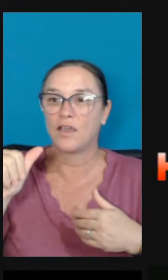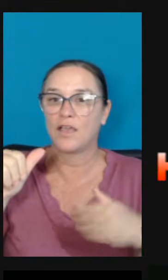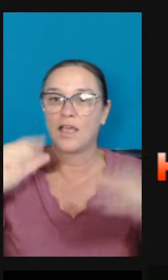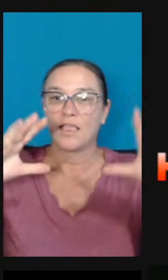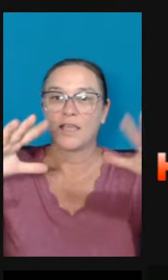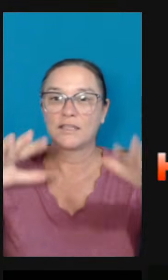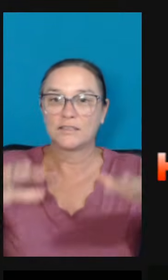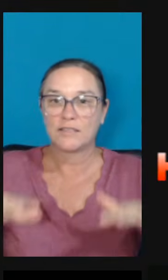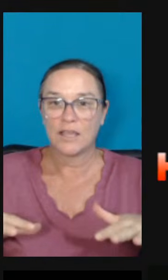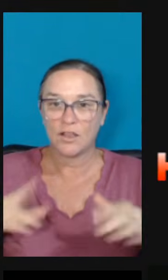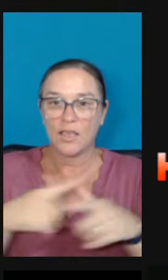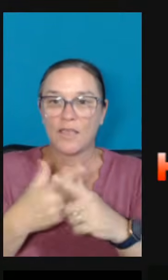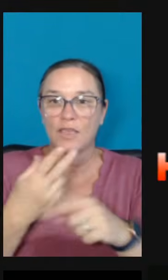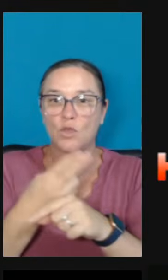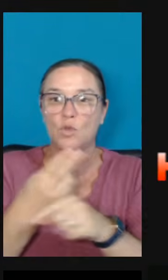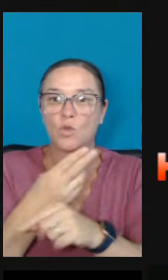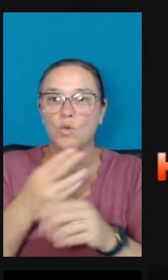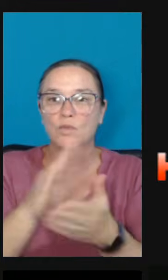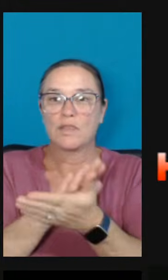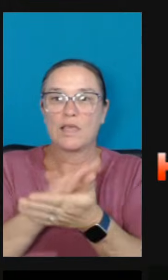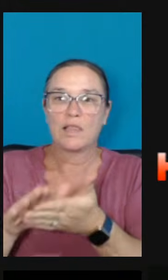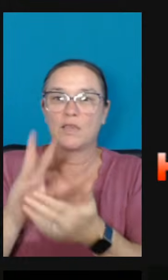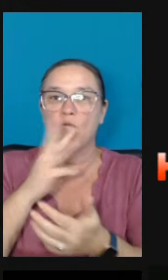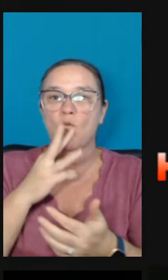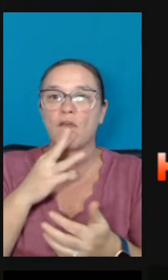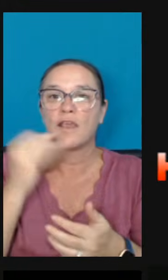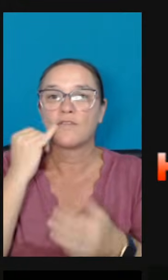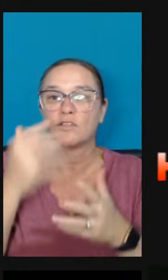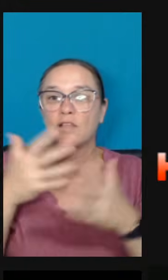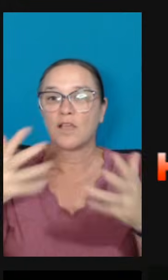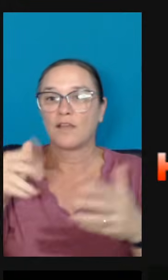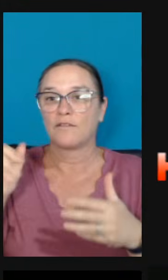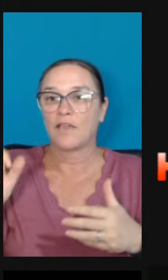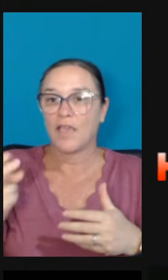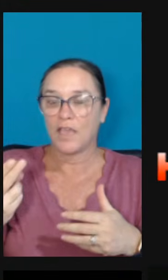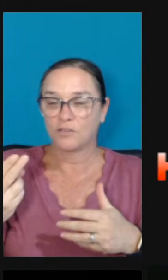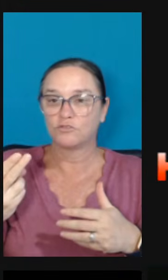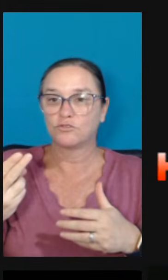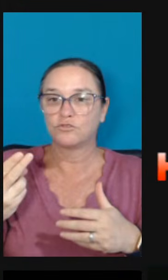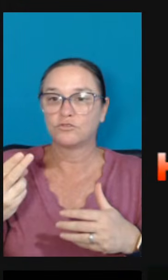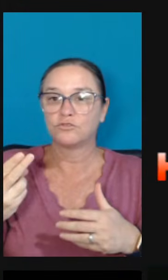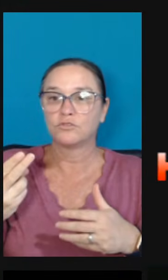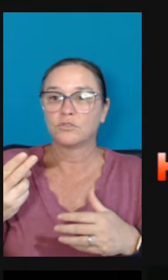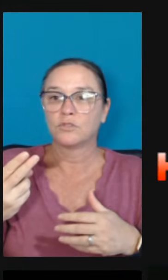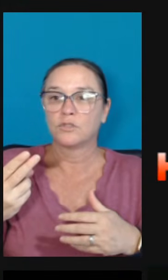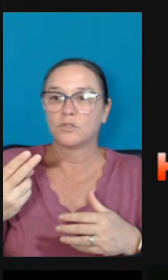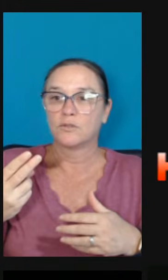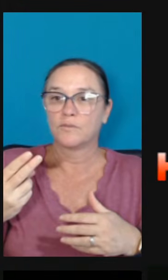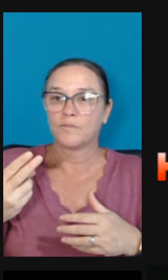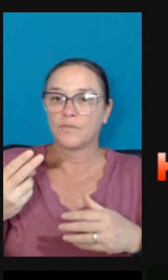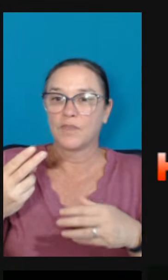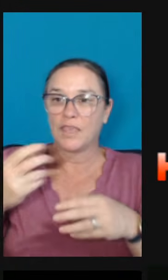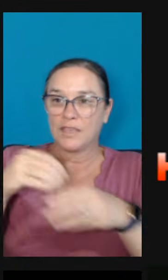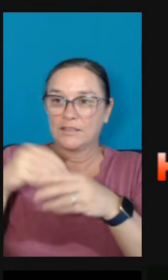clear water. If there's lots of ash, Pele's hair, or other tephra in the water supply, do not use a dishwasher or washing machine.